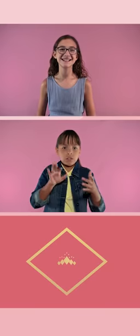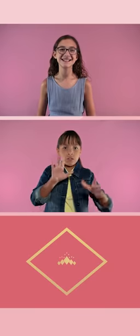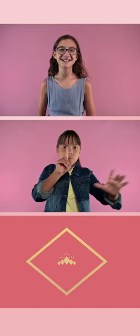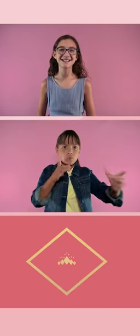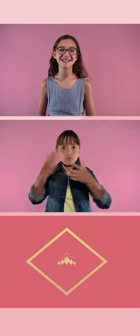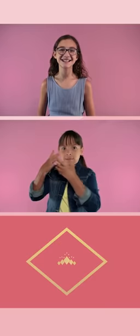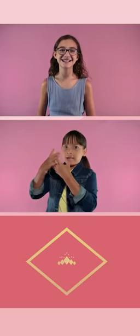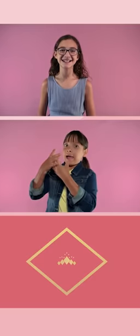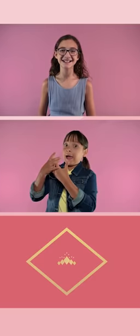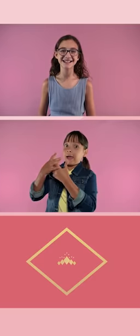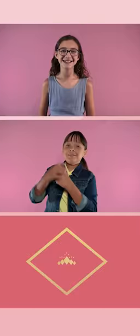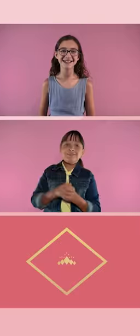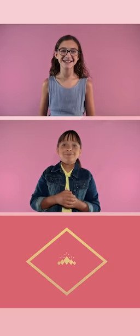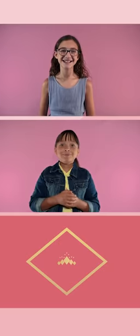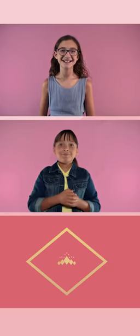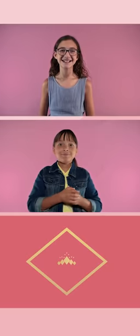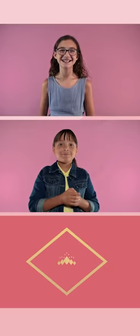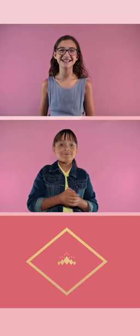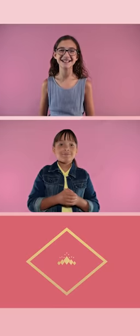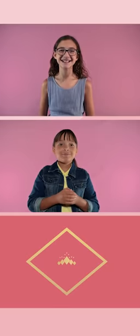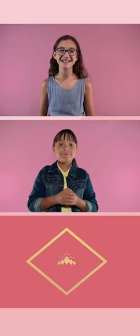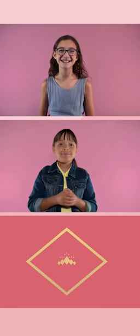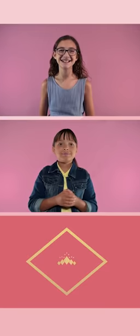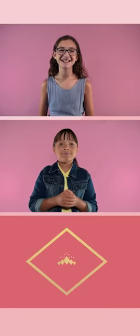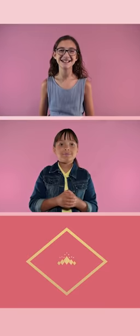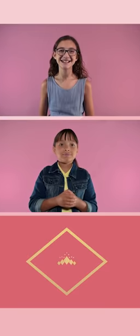Hold on. Gemma gets that.